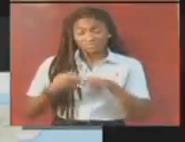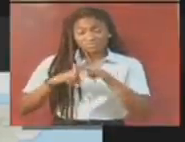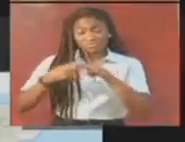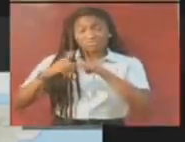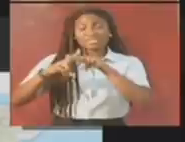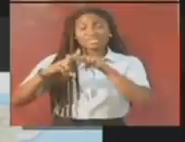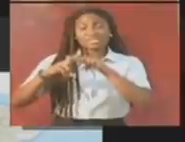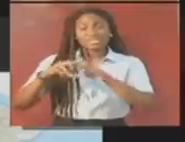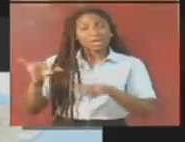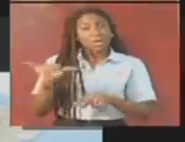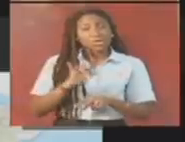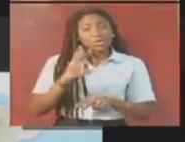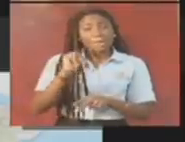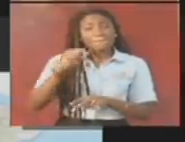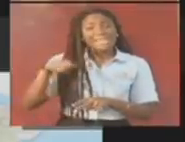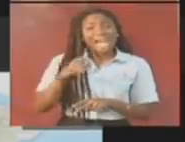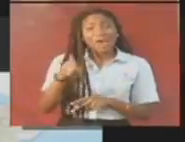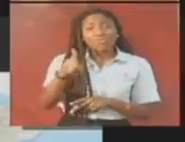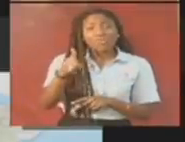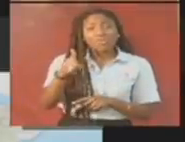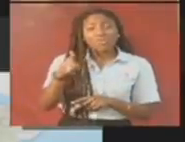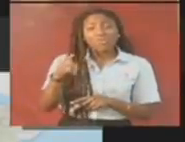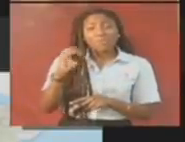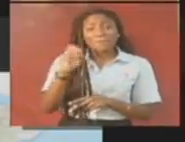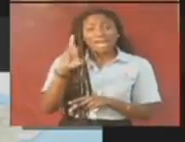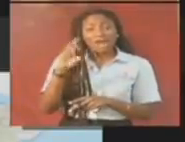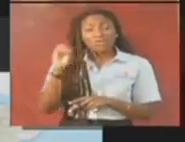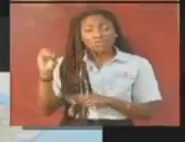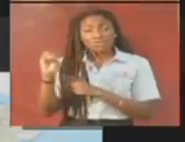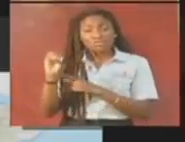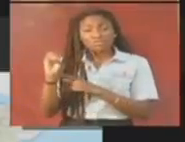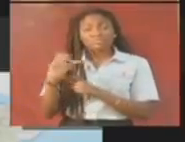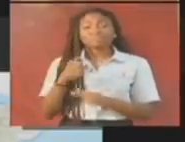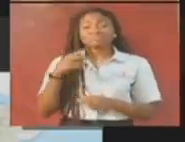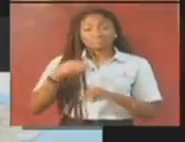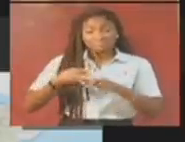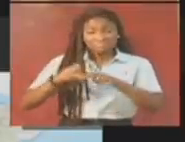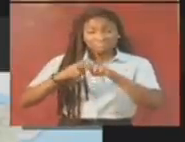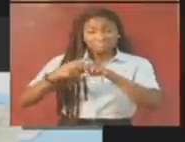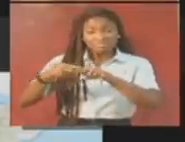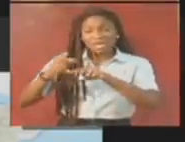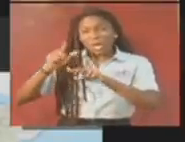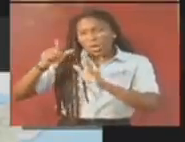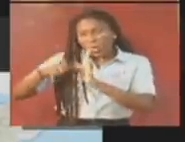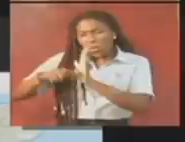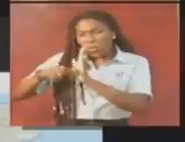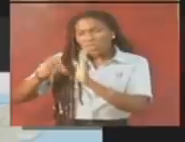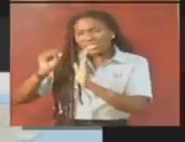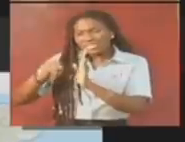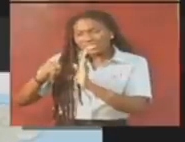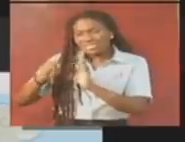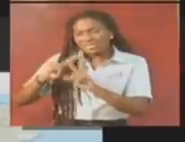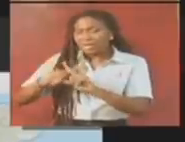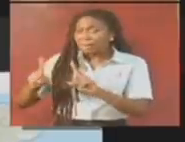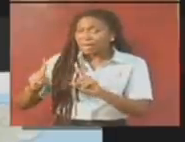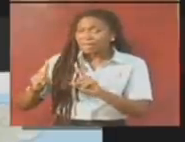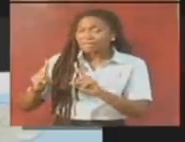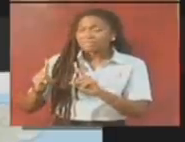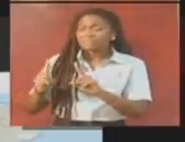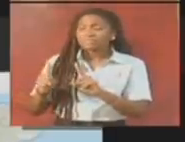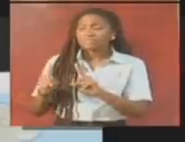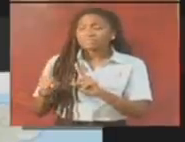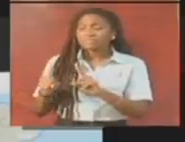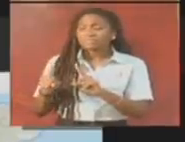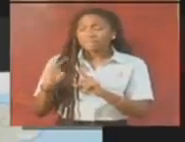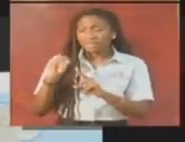County River-Mayaro and St. Andrew St. David, though the numbers of cases are low there, what we are seeing is that in River-Mayaro,